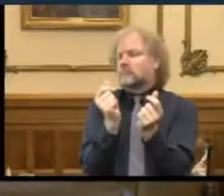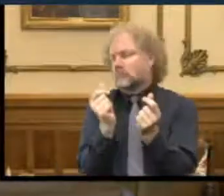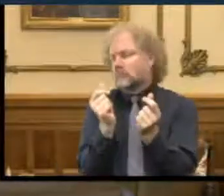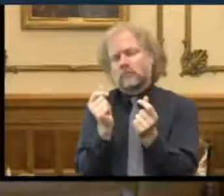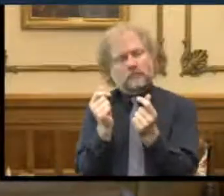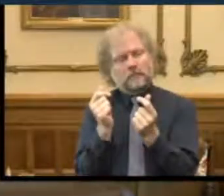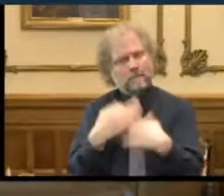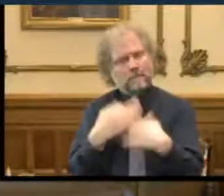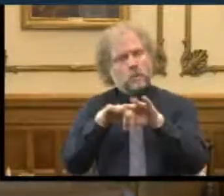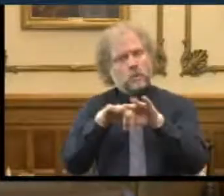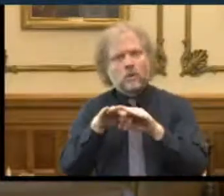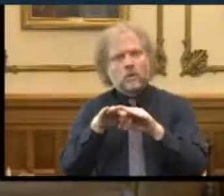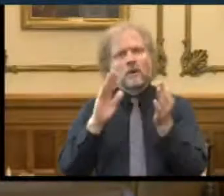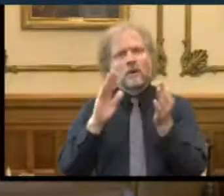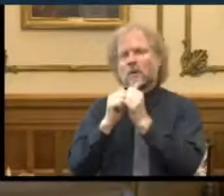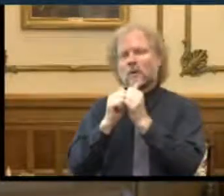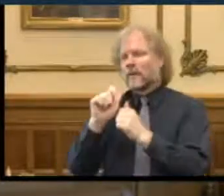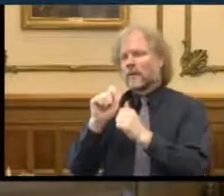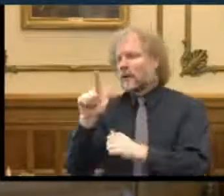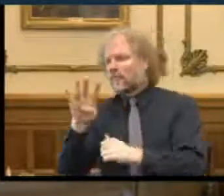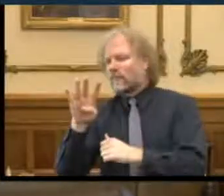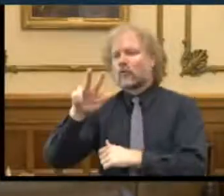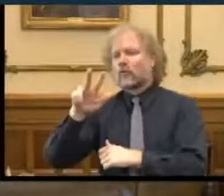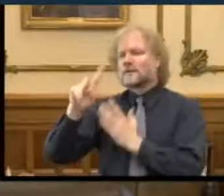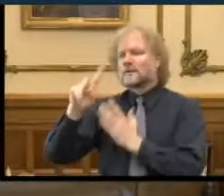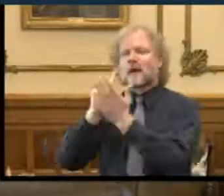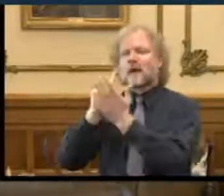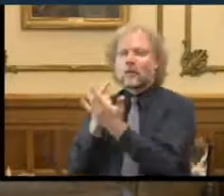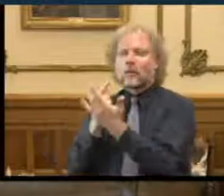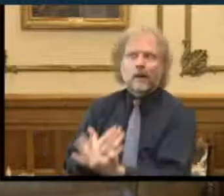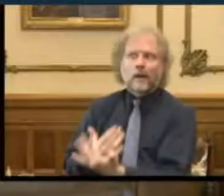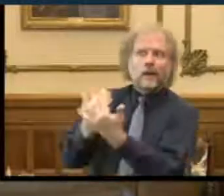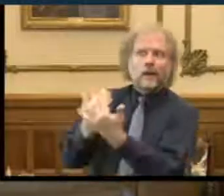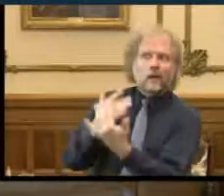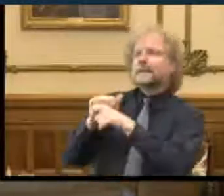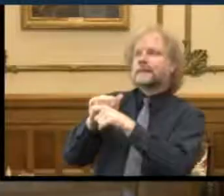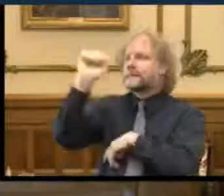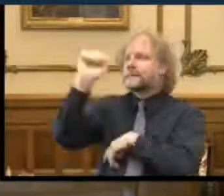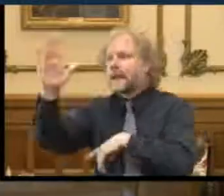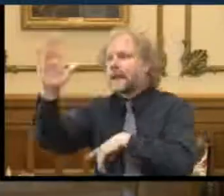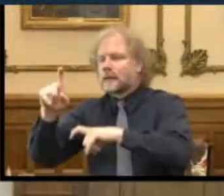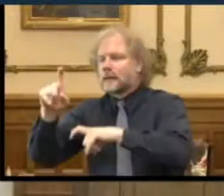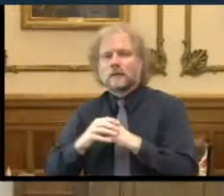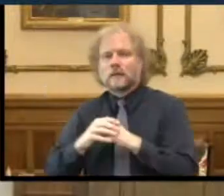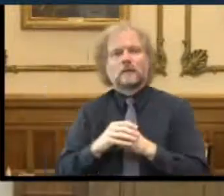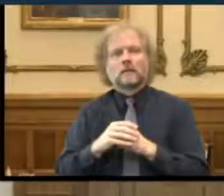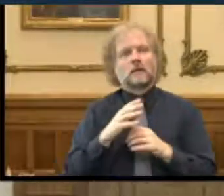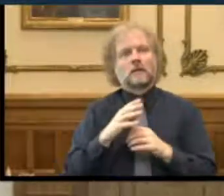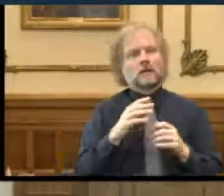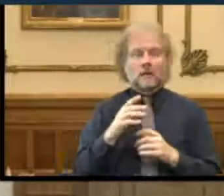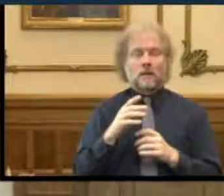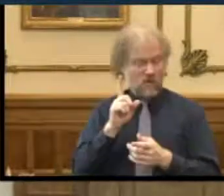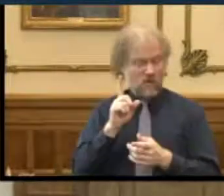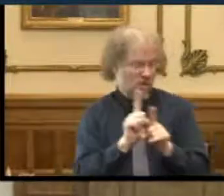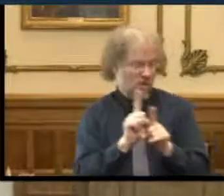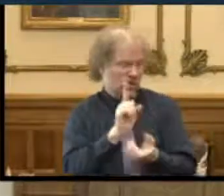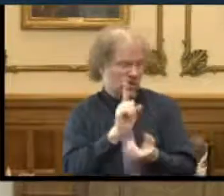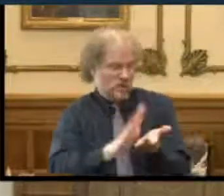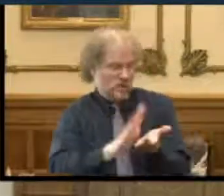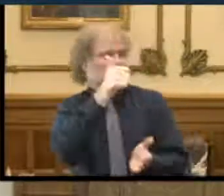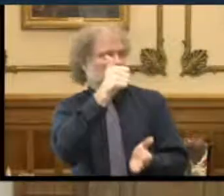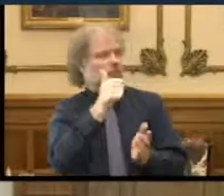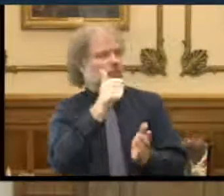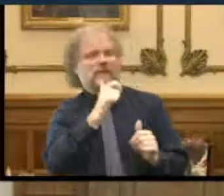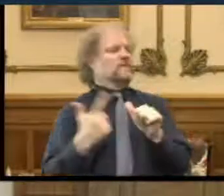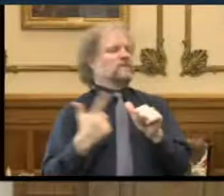big difference versus that 24, 36-hour lag period of sending a test away. A less expensive way to do that initial